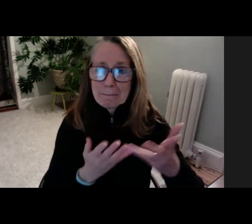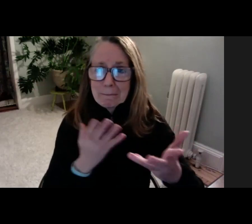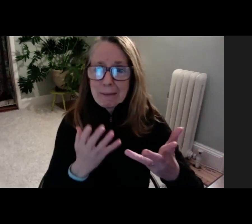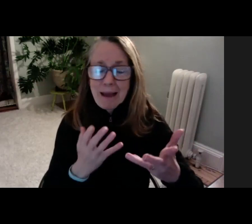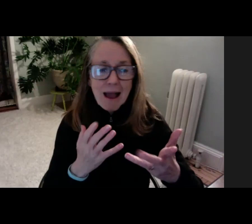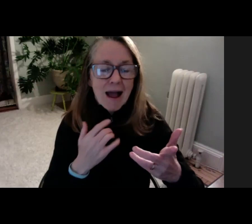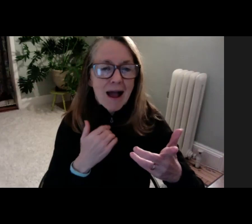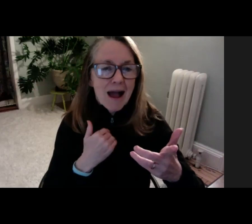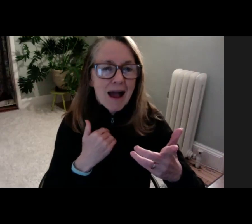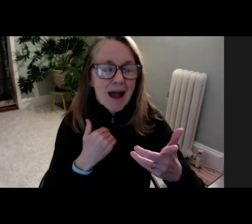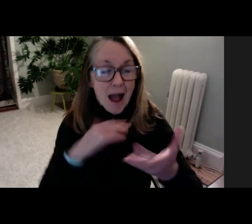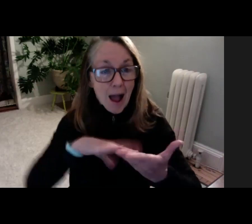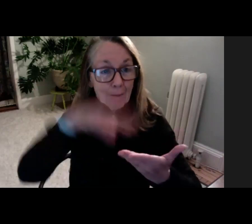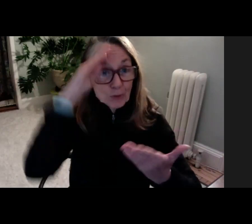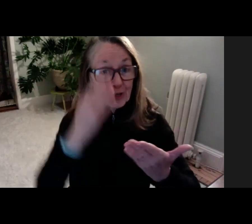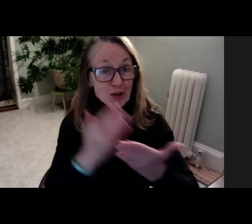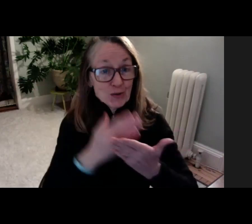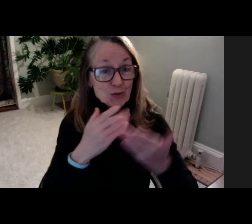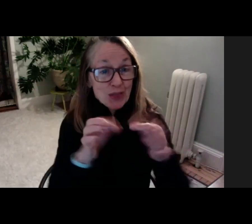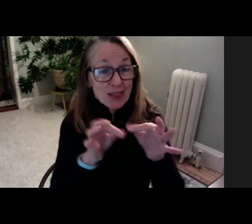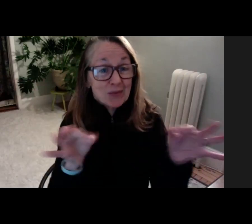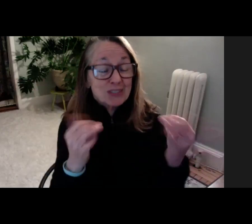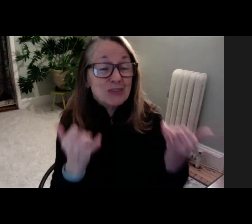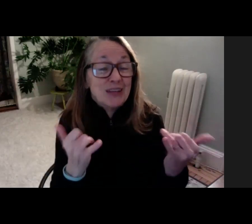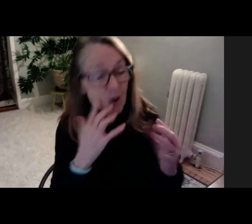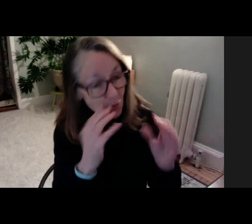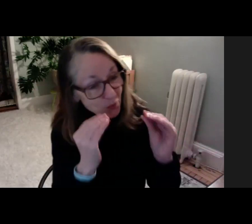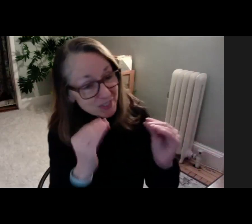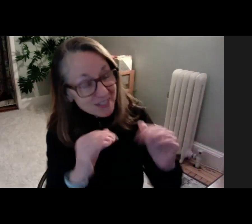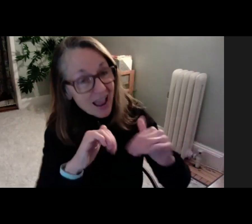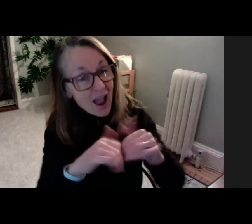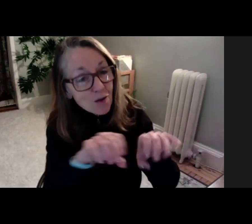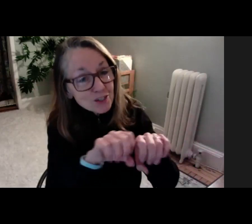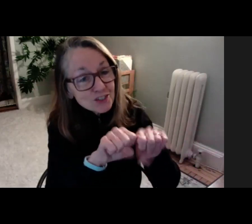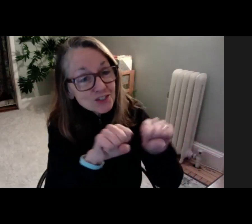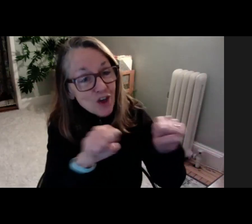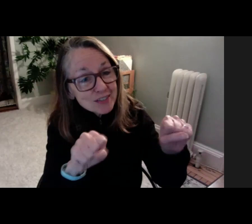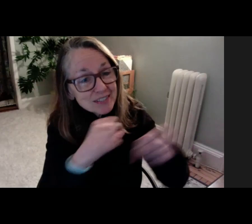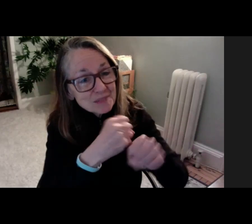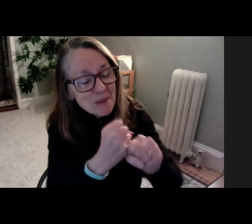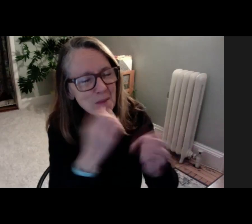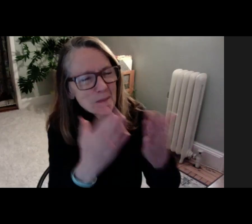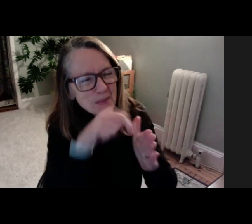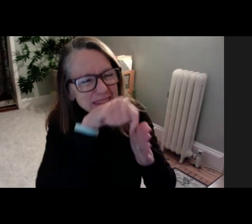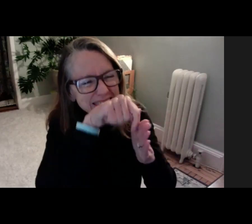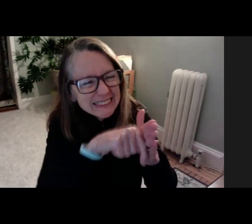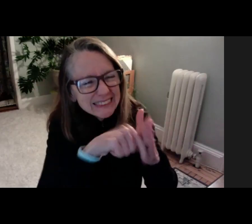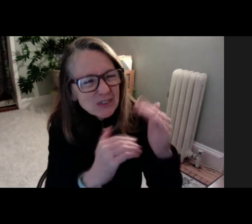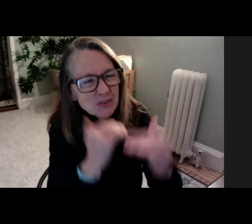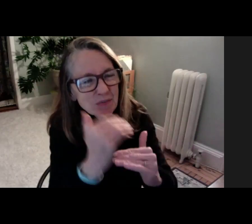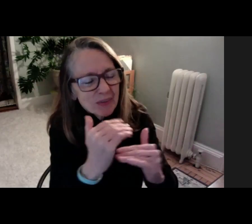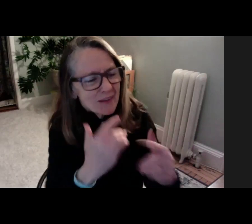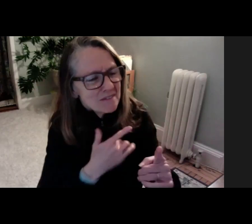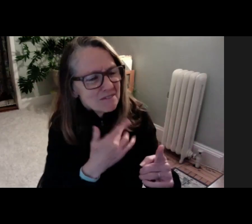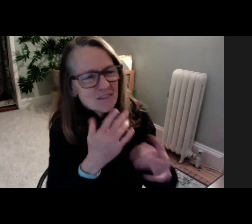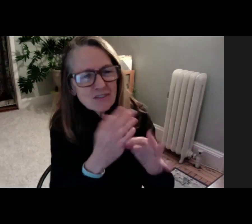another language today, but thank you. We're teaching you how the sausage is made, which might be a little bit too much. So feel free to stop